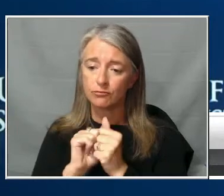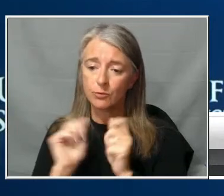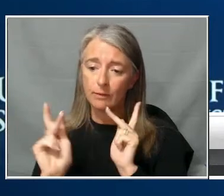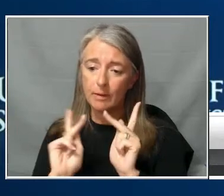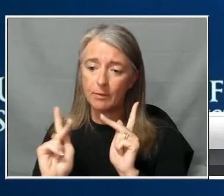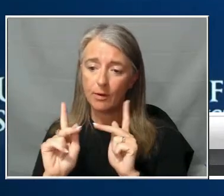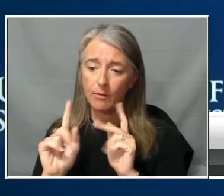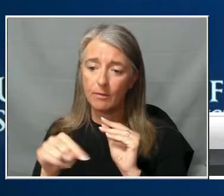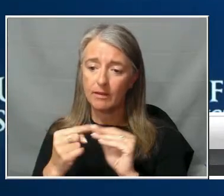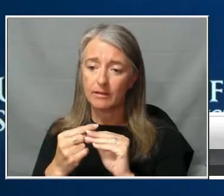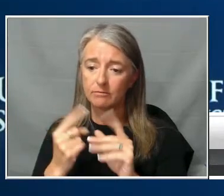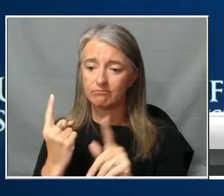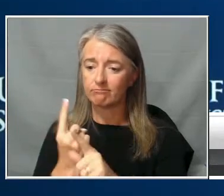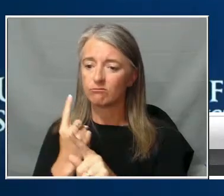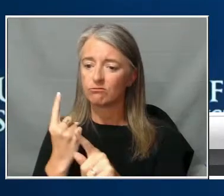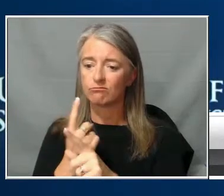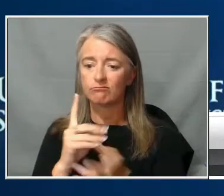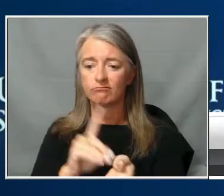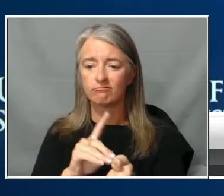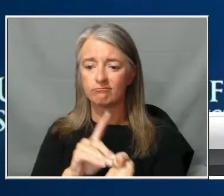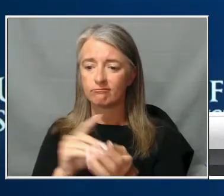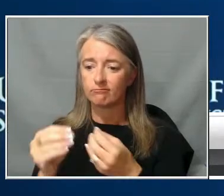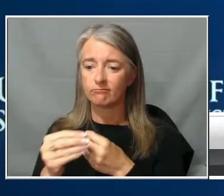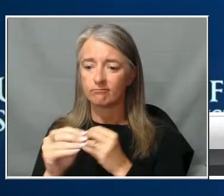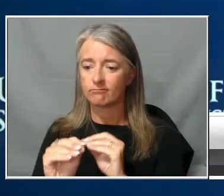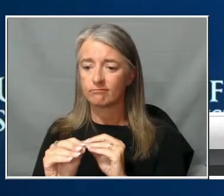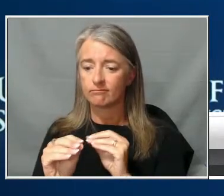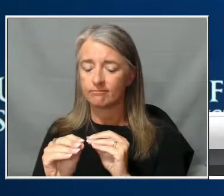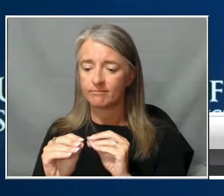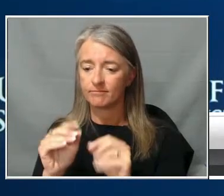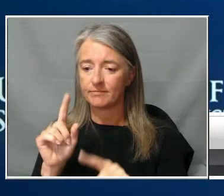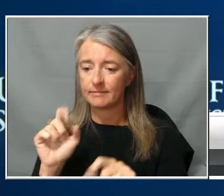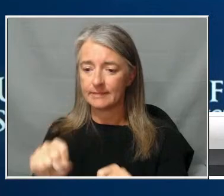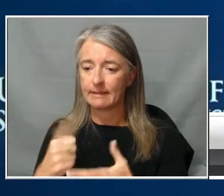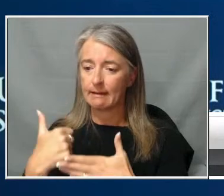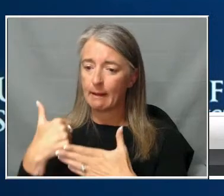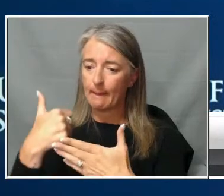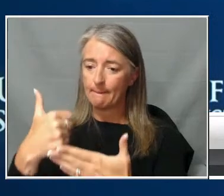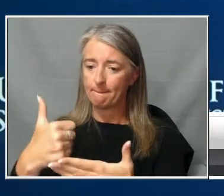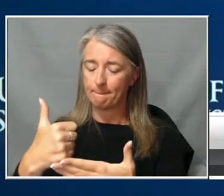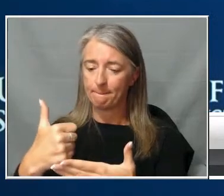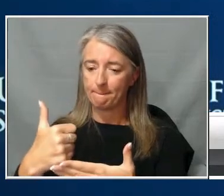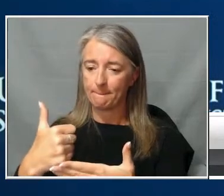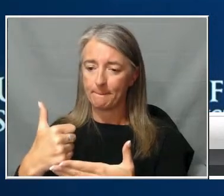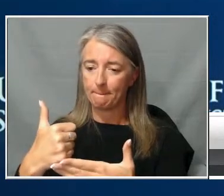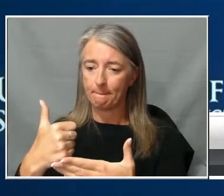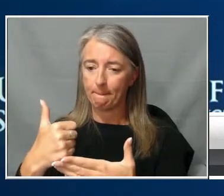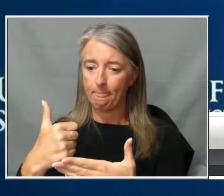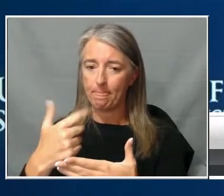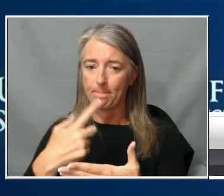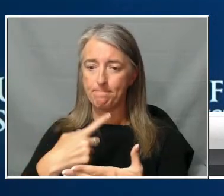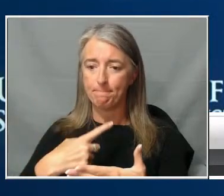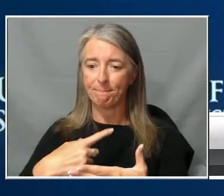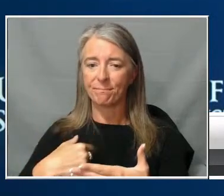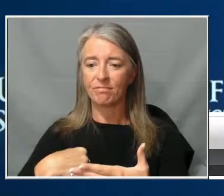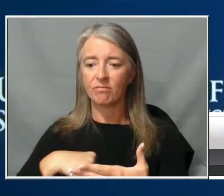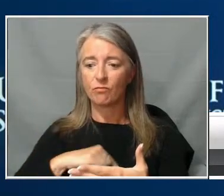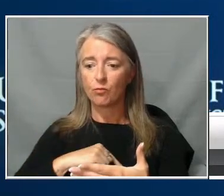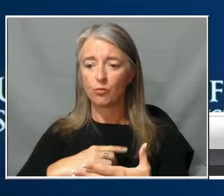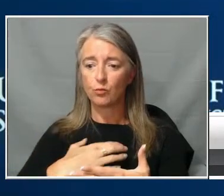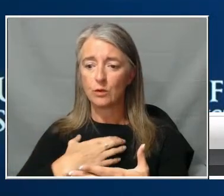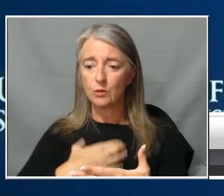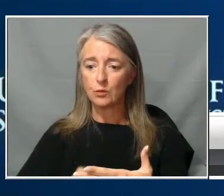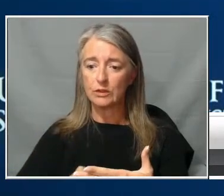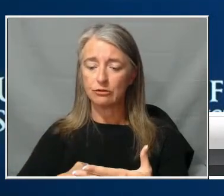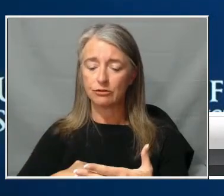ordinary doctors' offices can help people. So there are, we're not where we would like to be. We'd love to have a